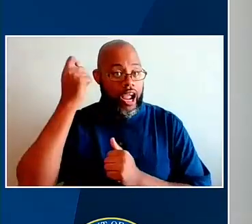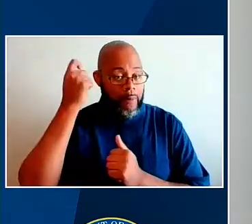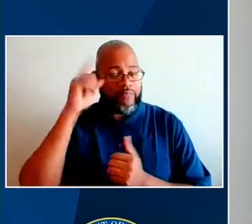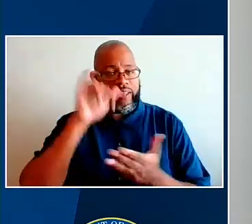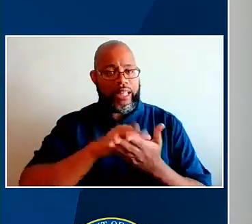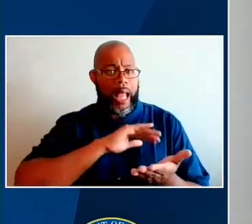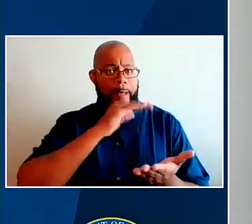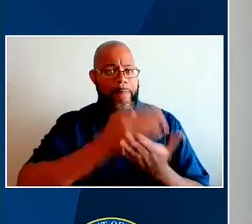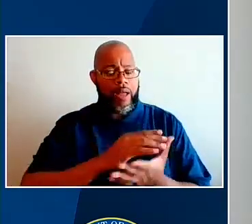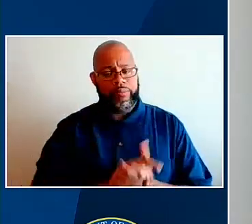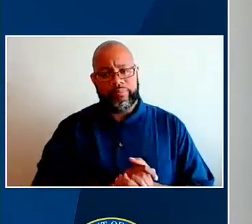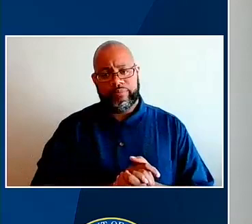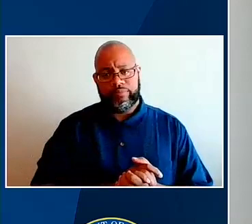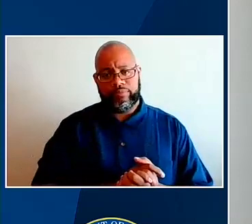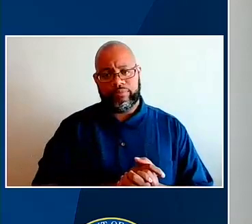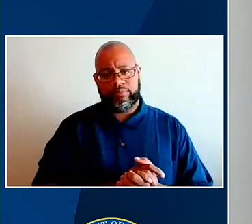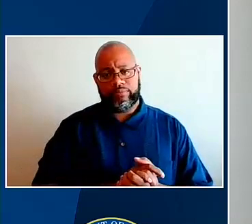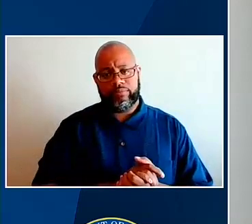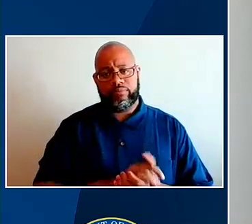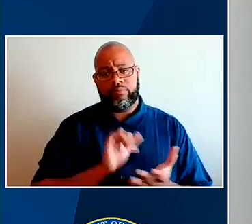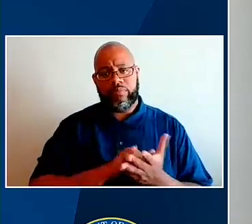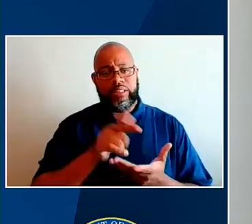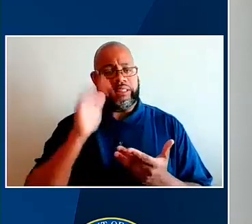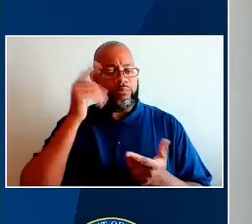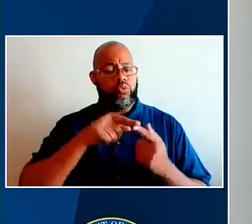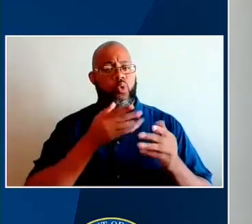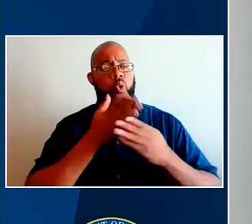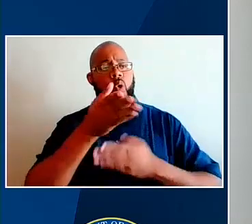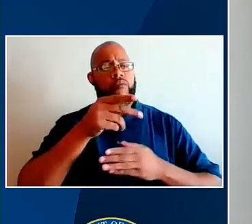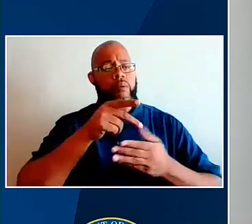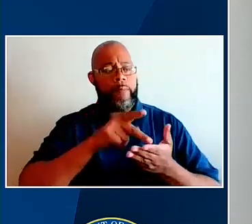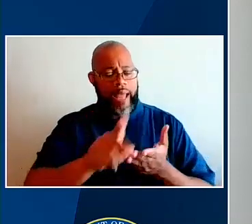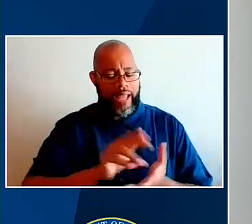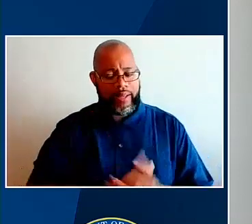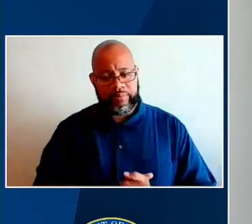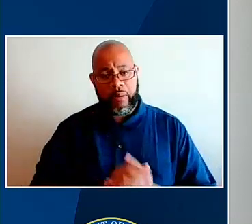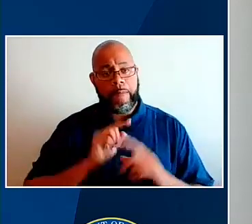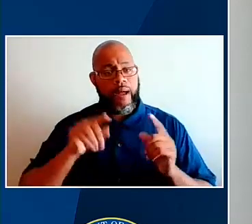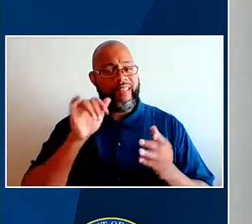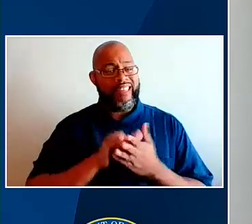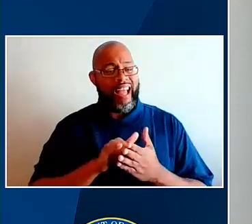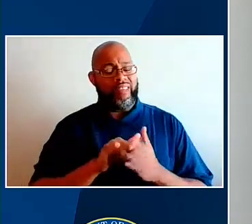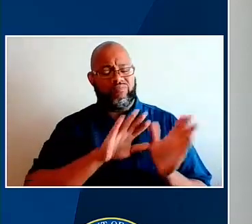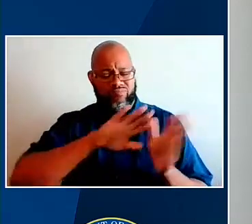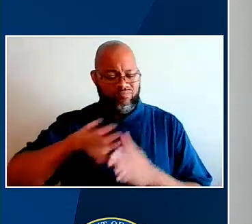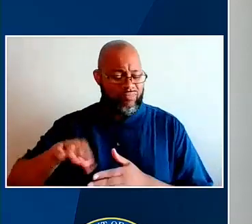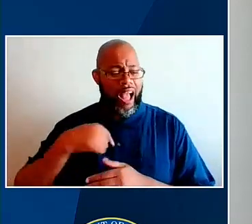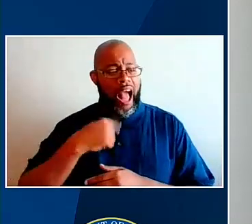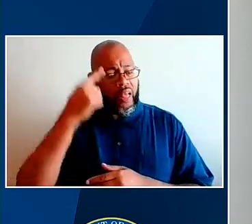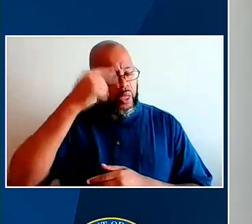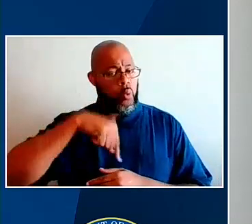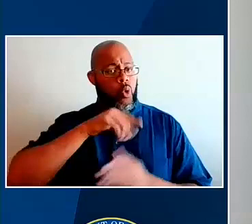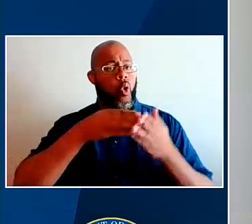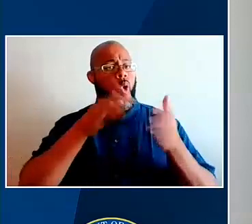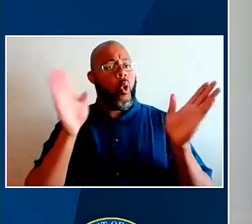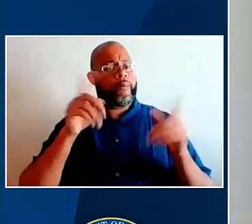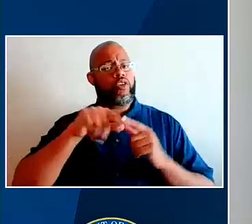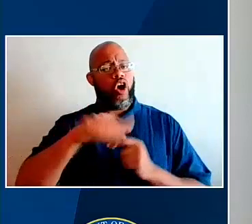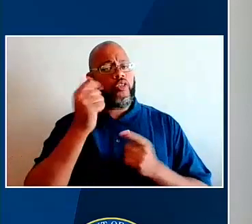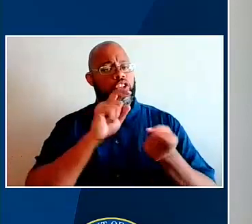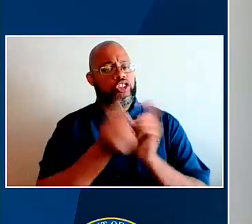amount that they seem to have overpaid. But that aside, I think we are open to other